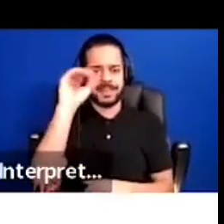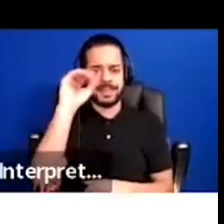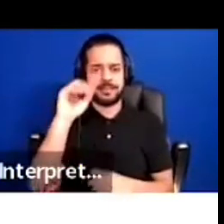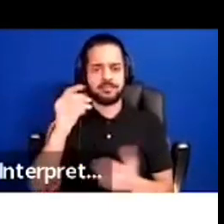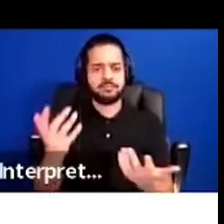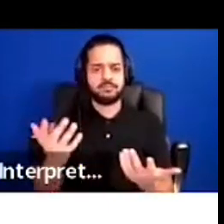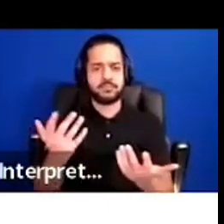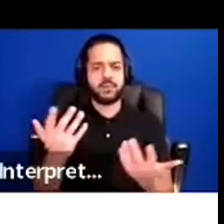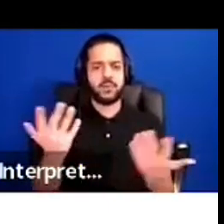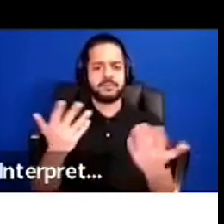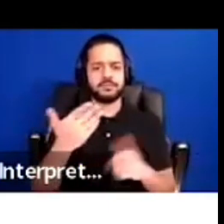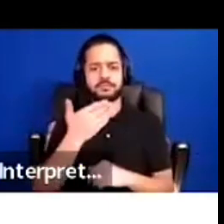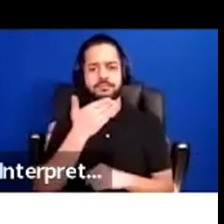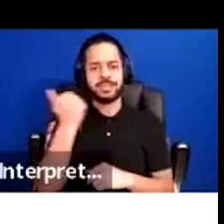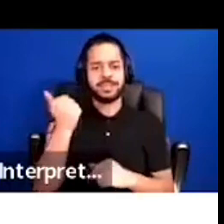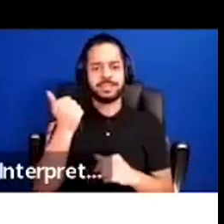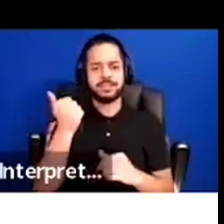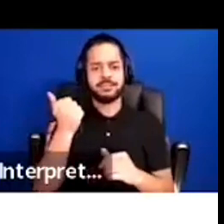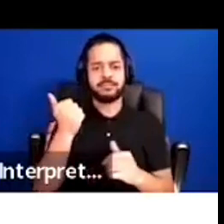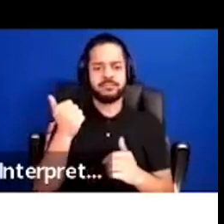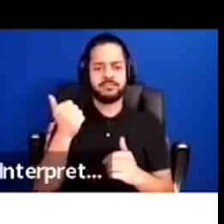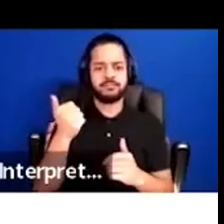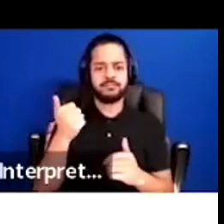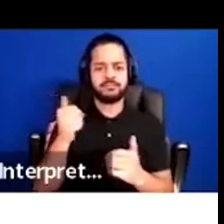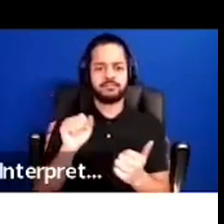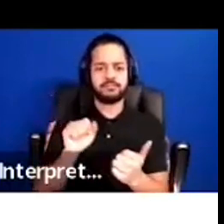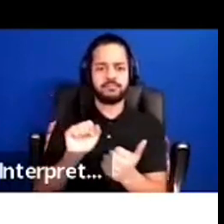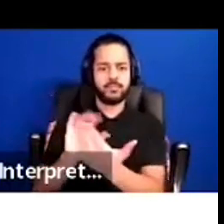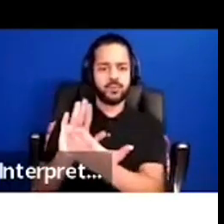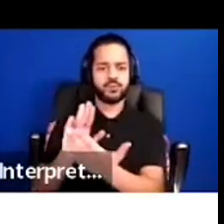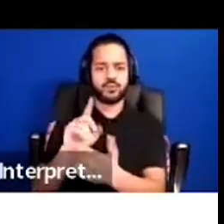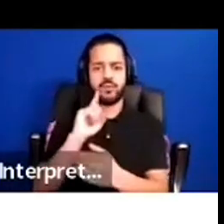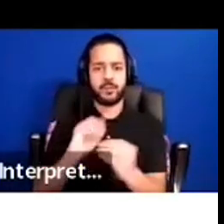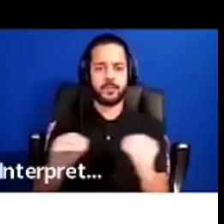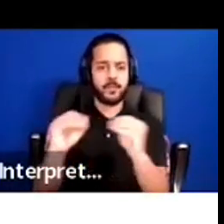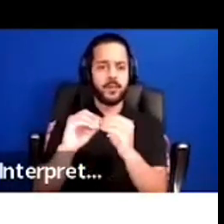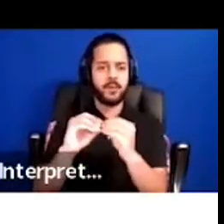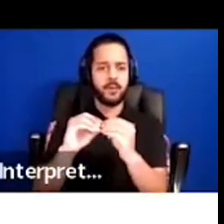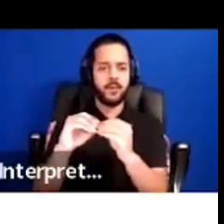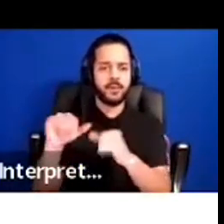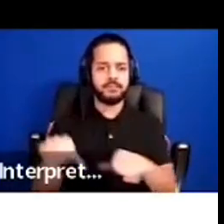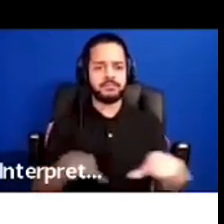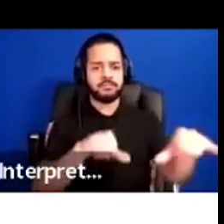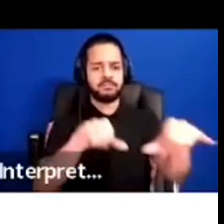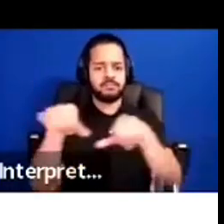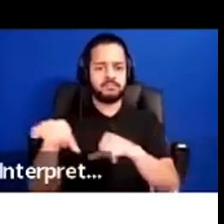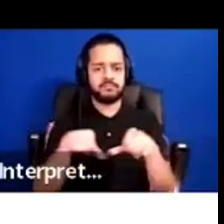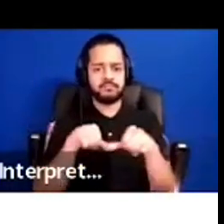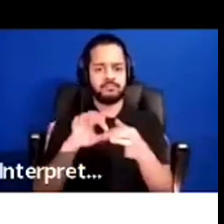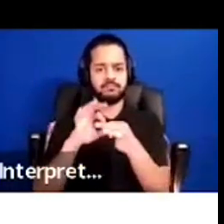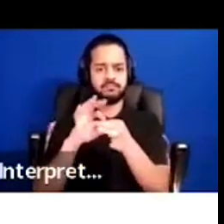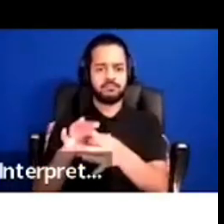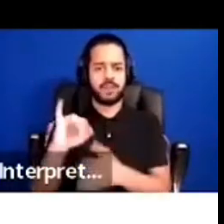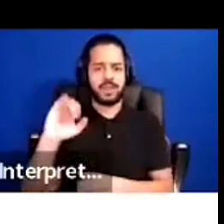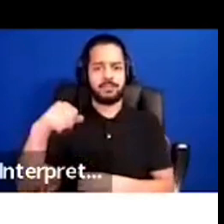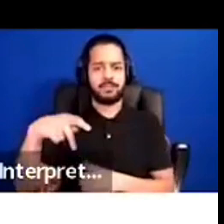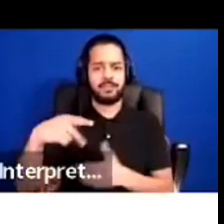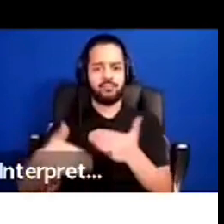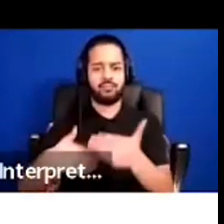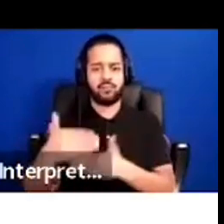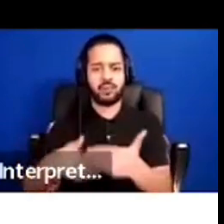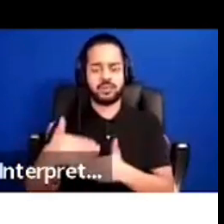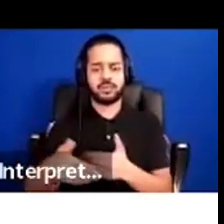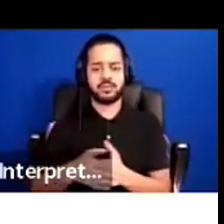what's a practical way to bring greater consistency to the IEP process and what's going into